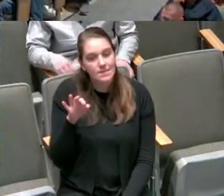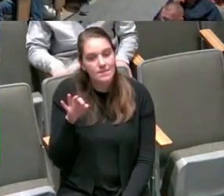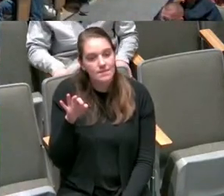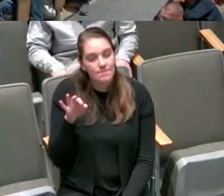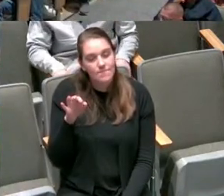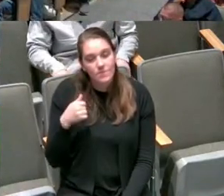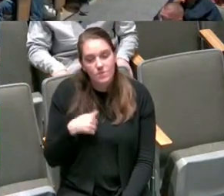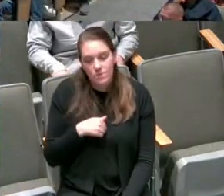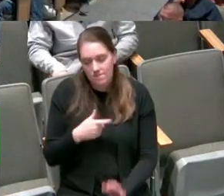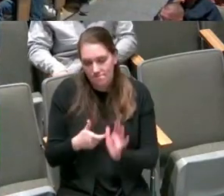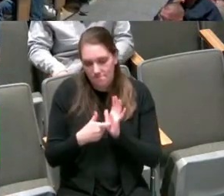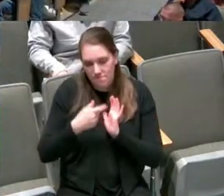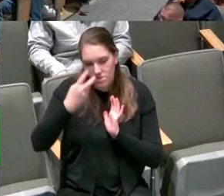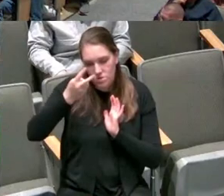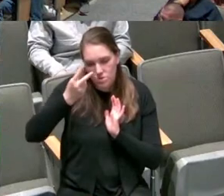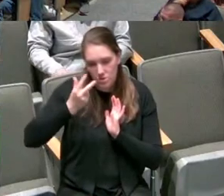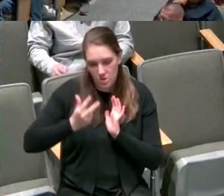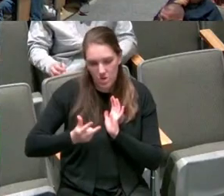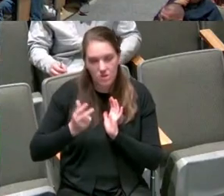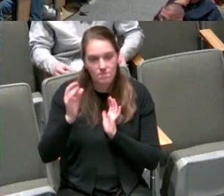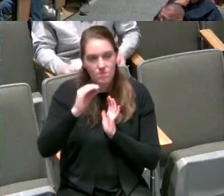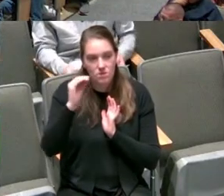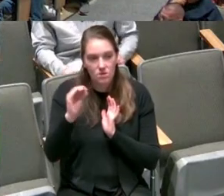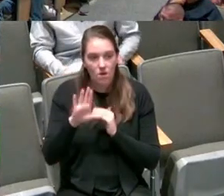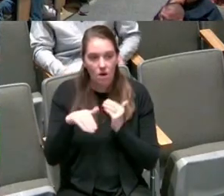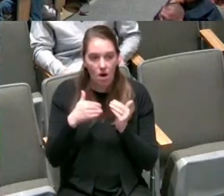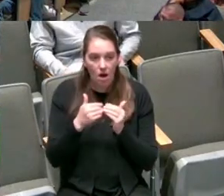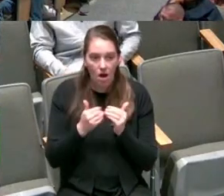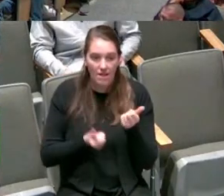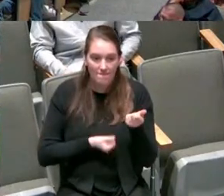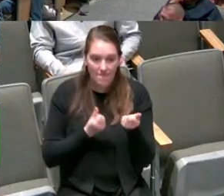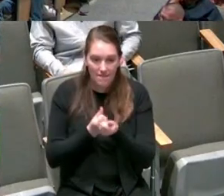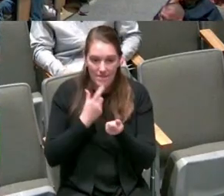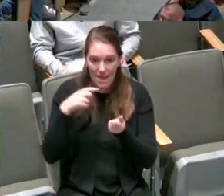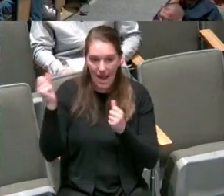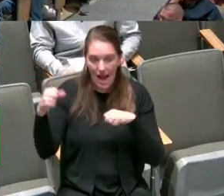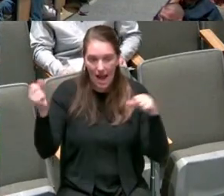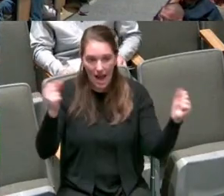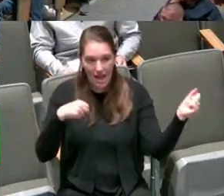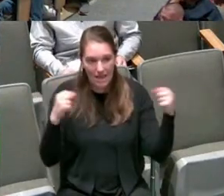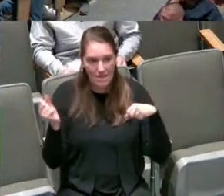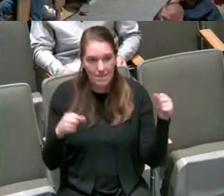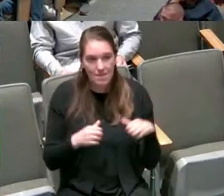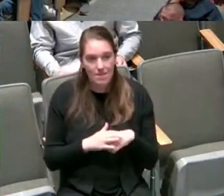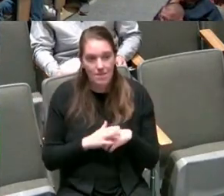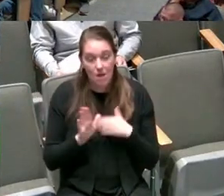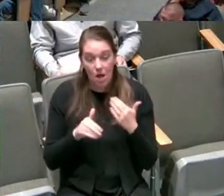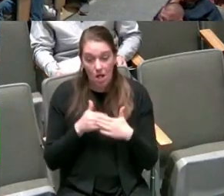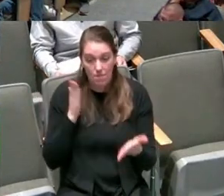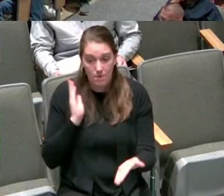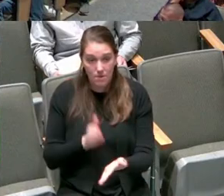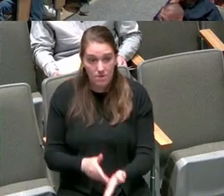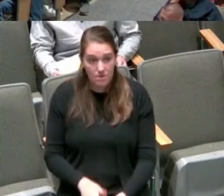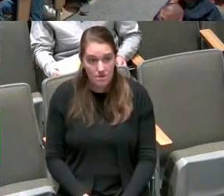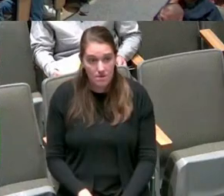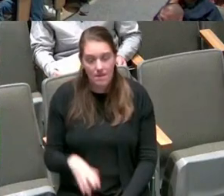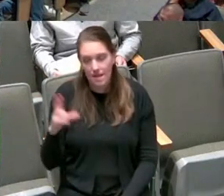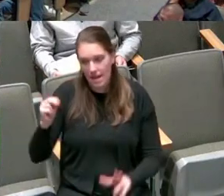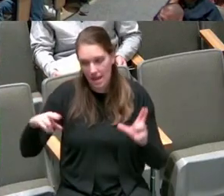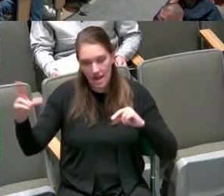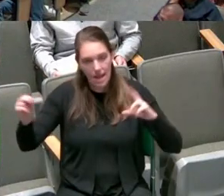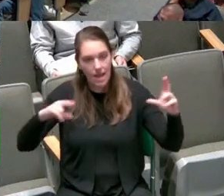we need two-thirds majority all in favor please say aye all opposed